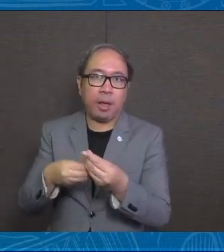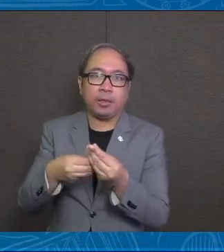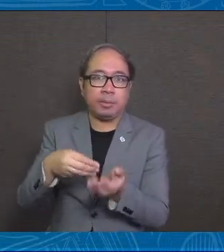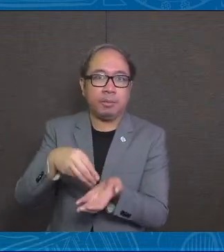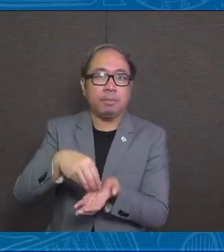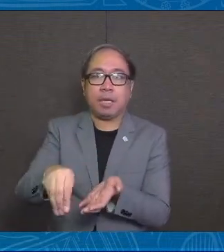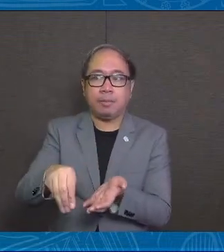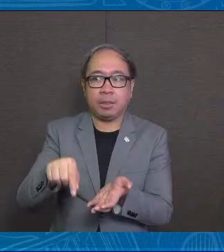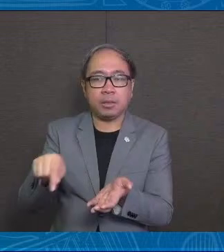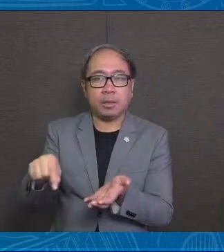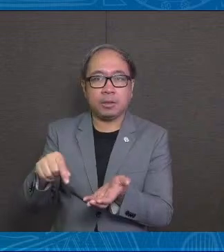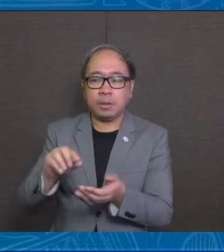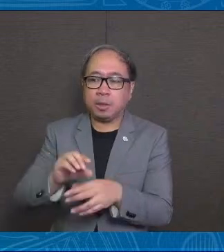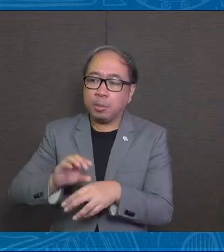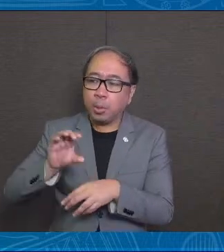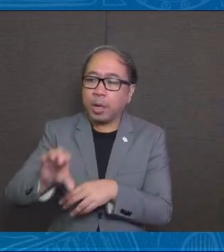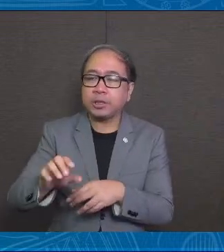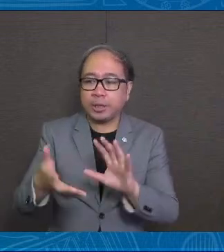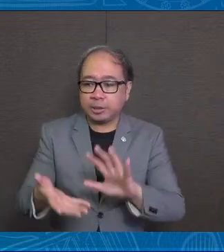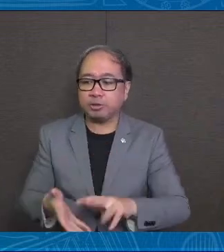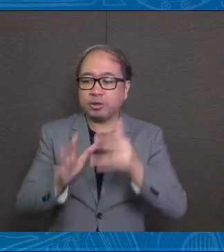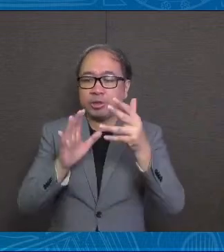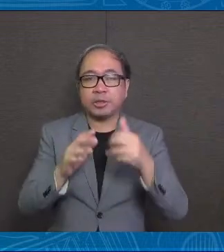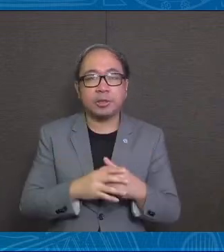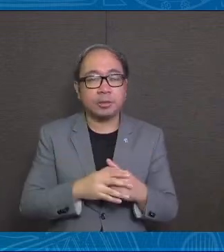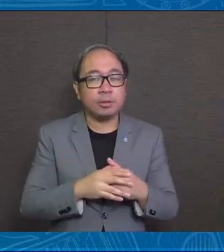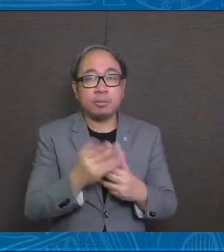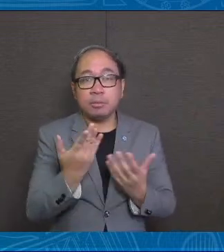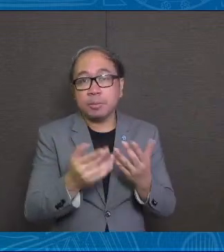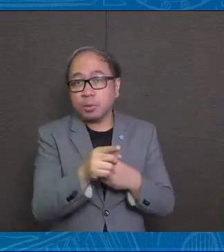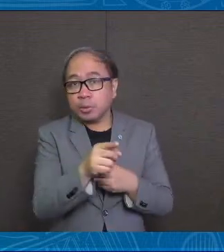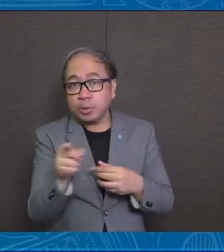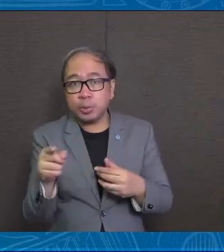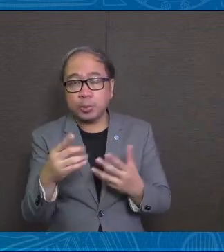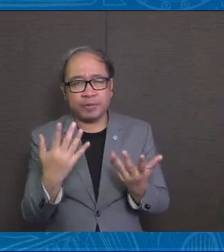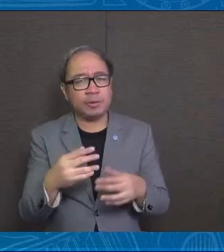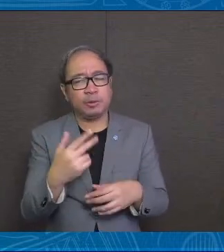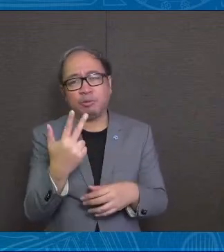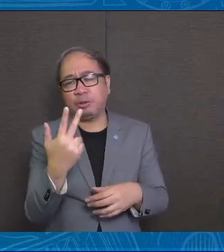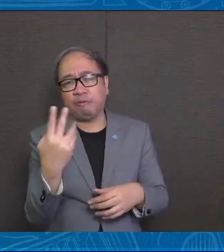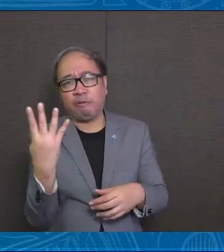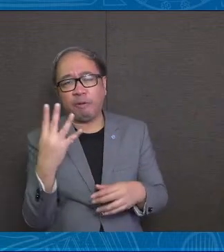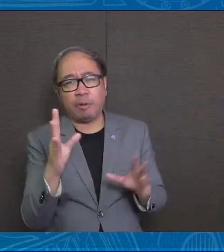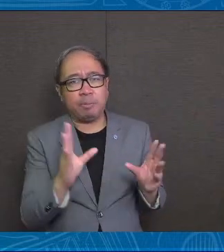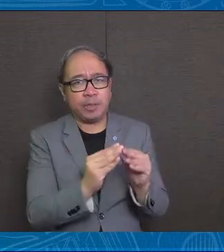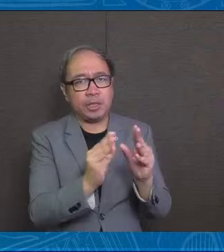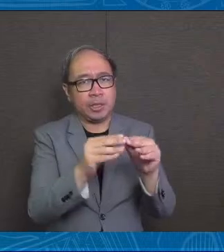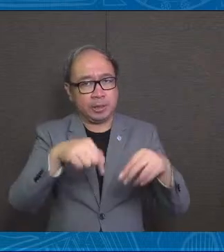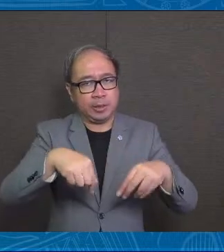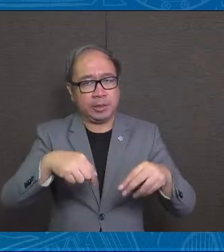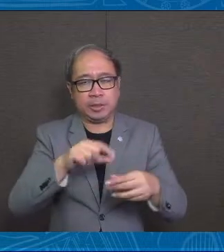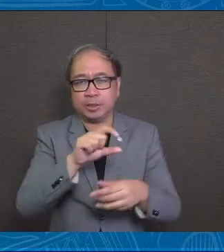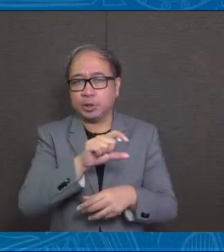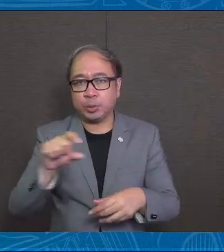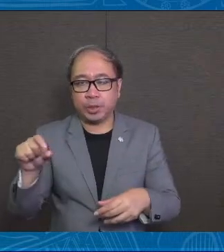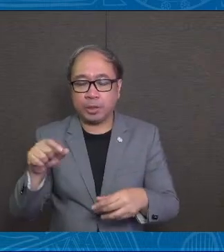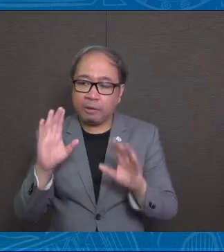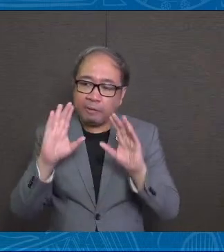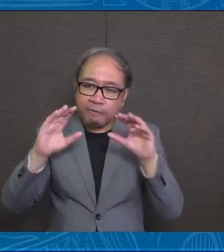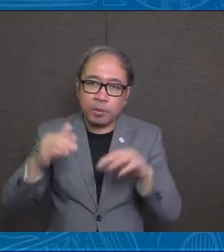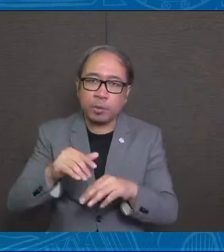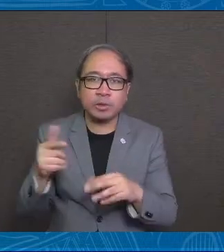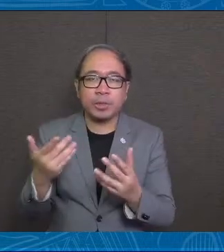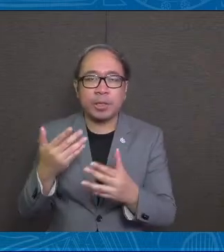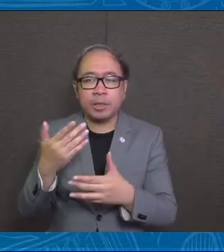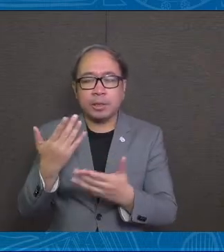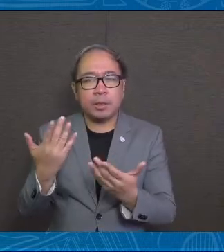of disasters. And it linked to, some of you would have been to, I think it's like 3 or 4 sessions this week on anticipatory action. And there's